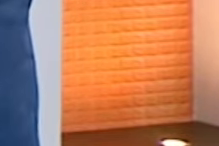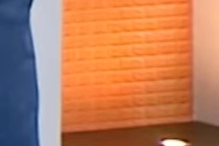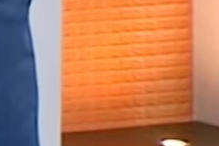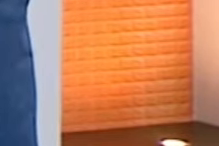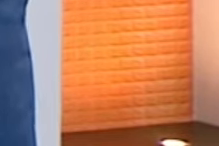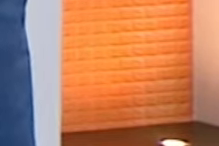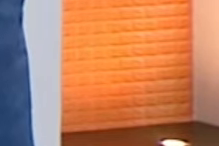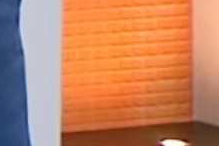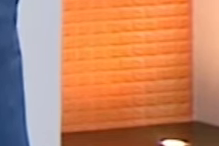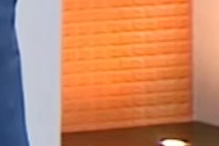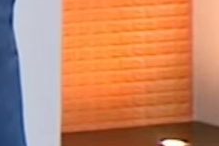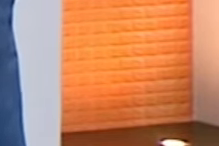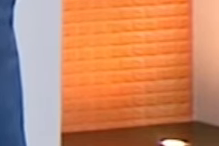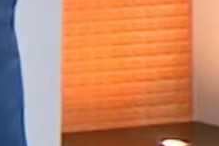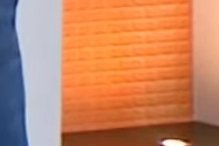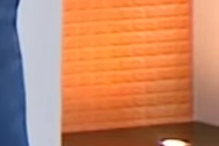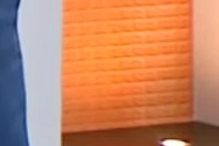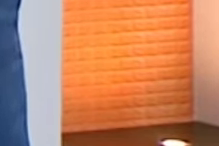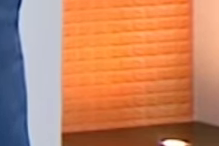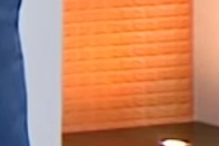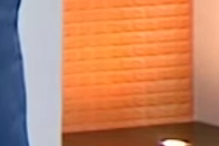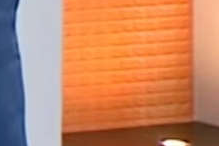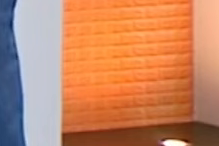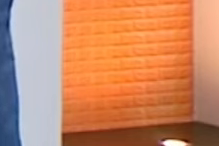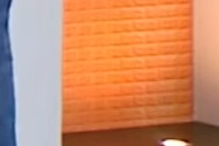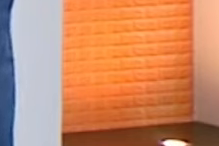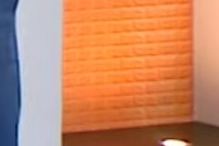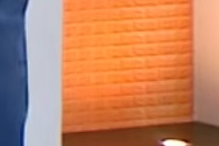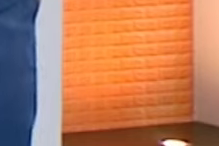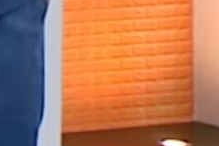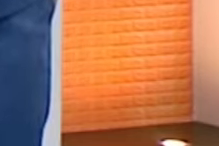mga kapuso abroad, subaybayan nyo kami sa GMA Pinoy